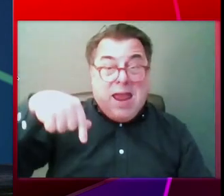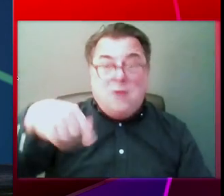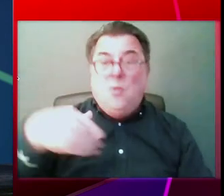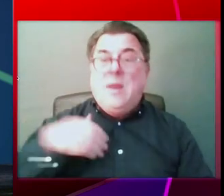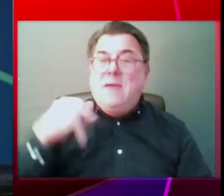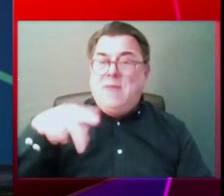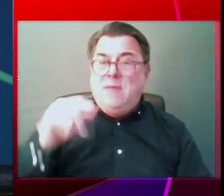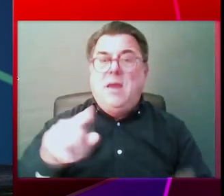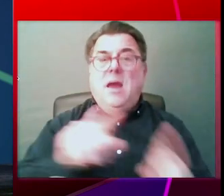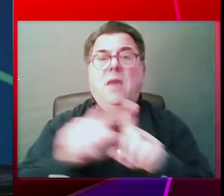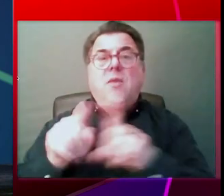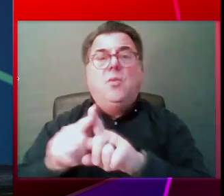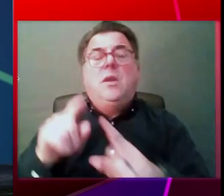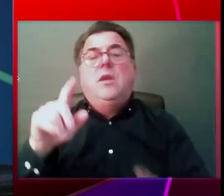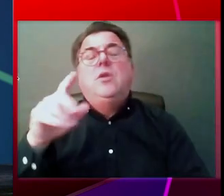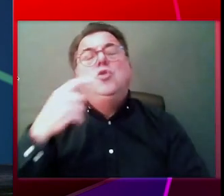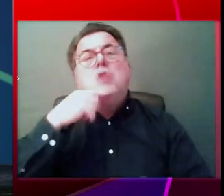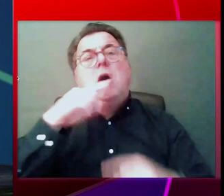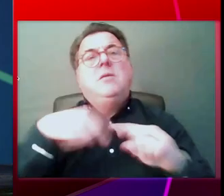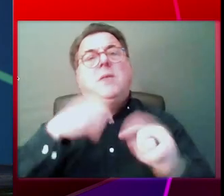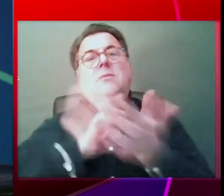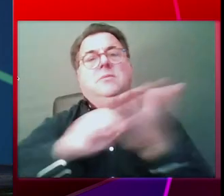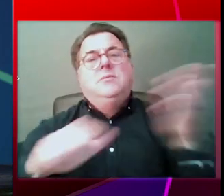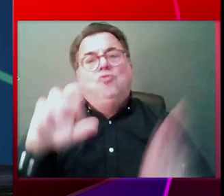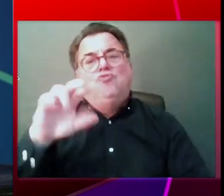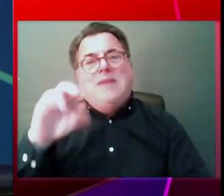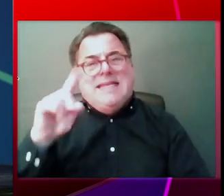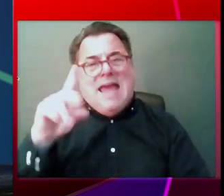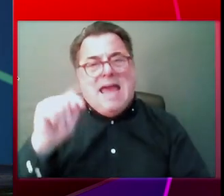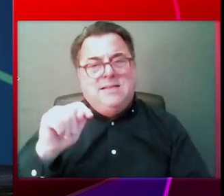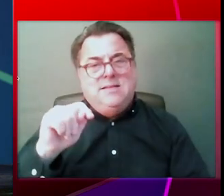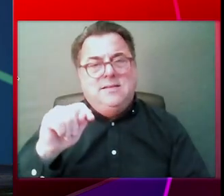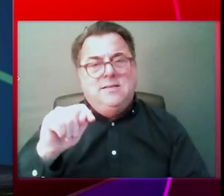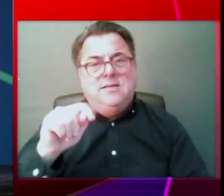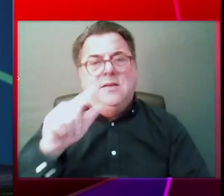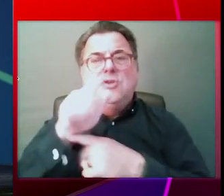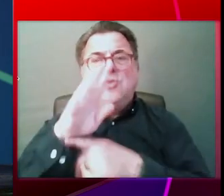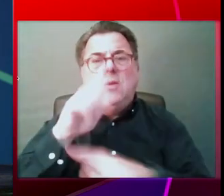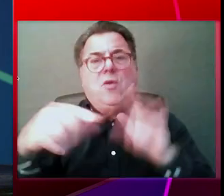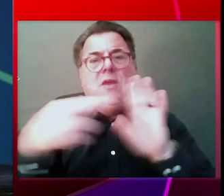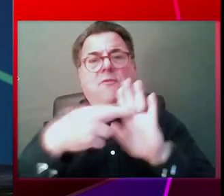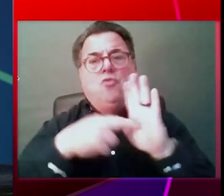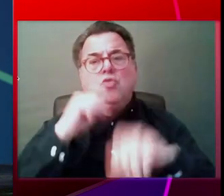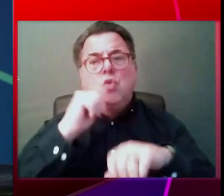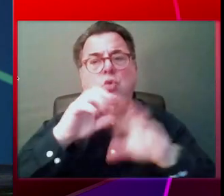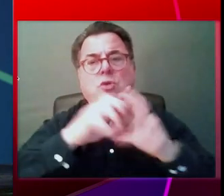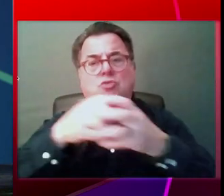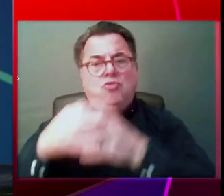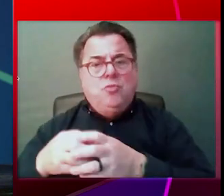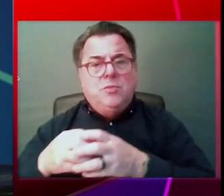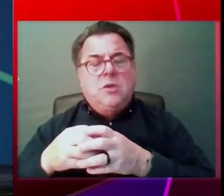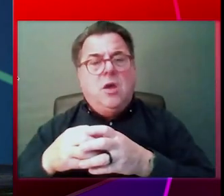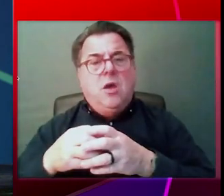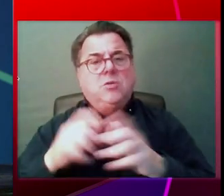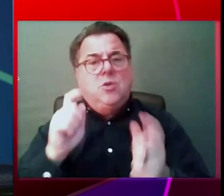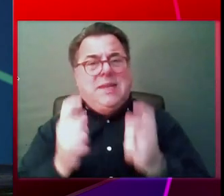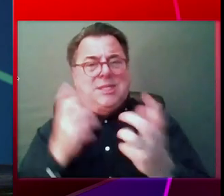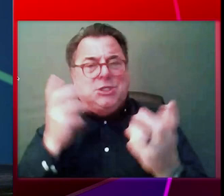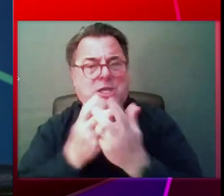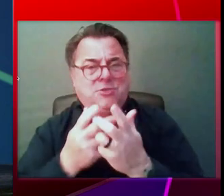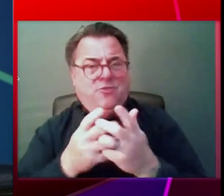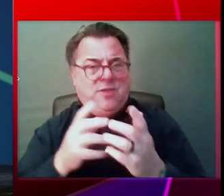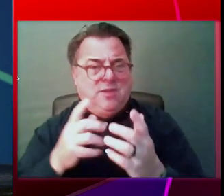the redact you mentioned earlier. Right. So being able, we have 24 different rule sets, as well as the ability to have customized rule sets